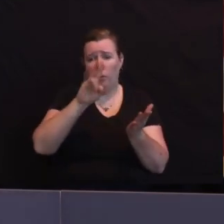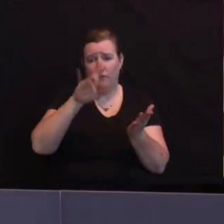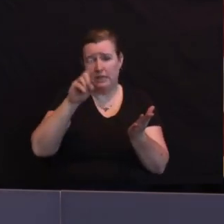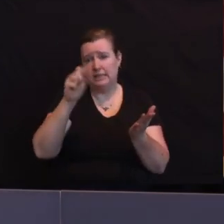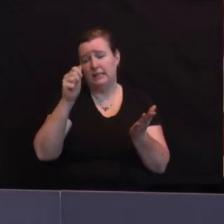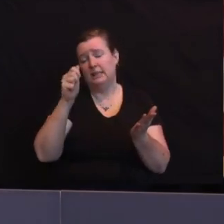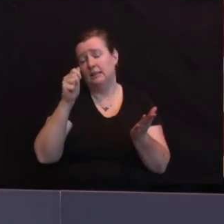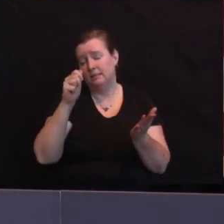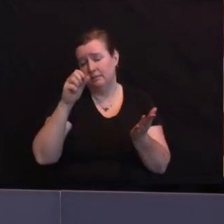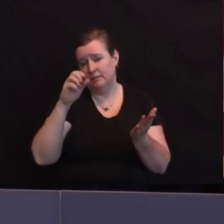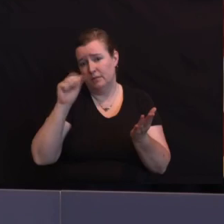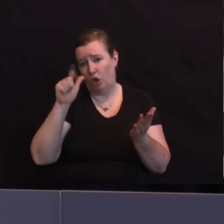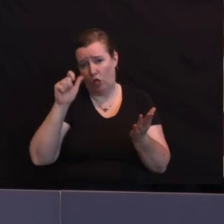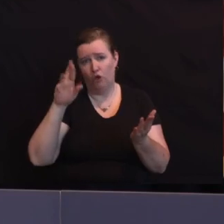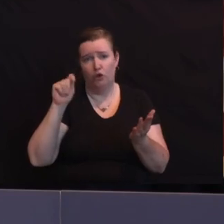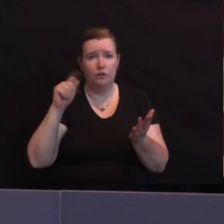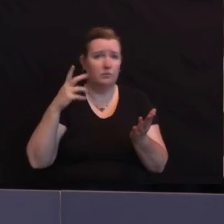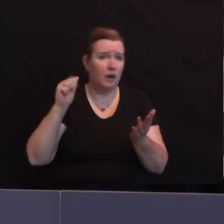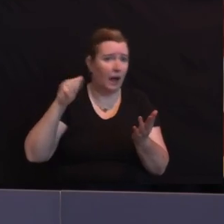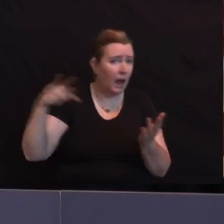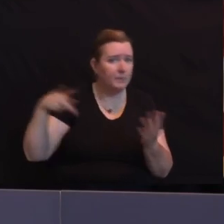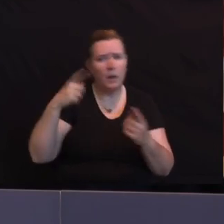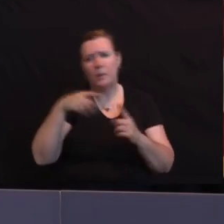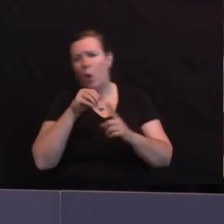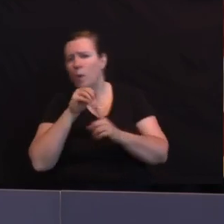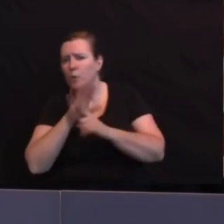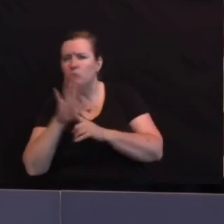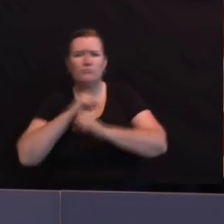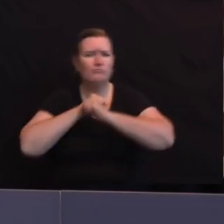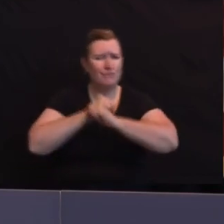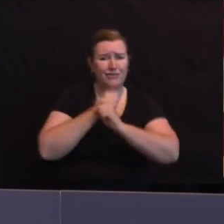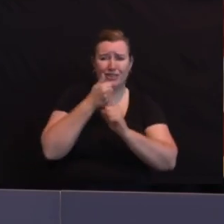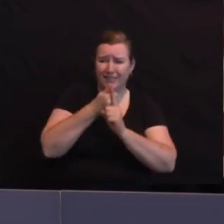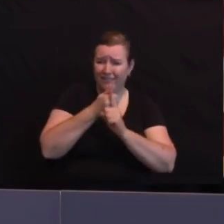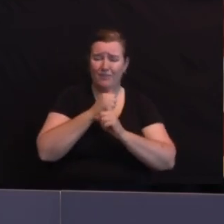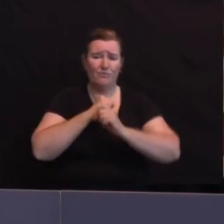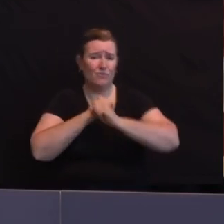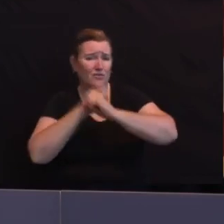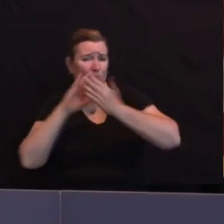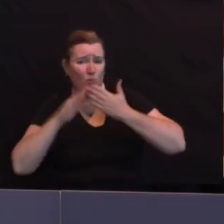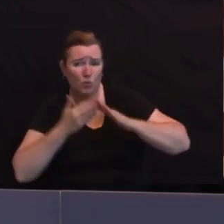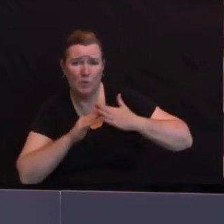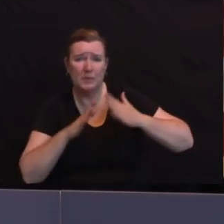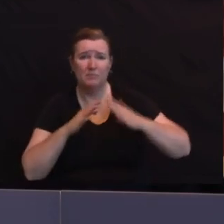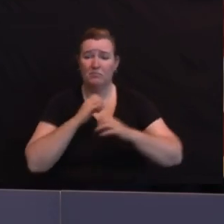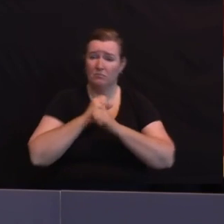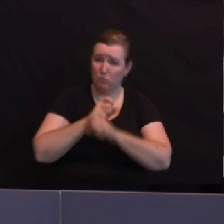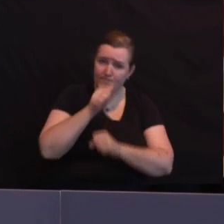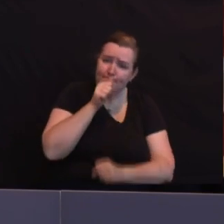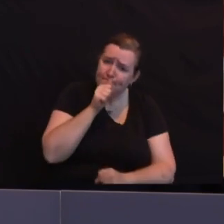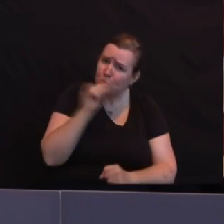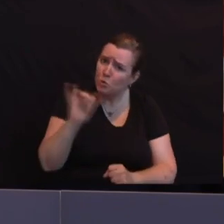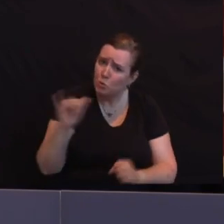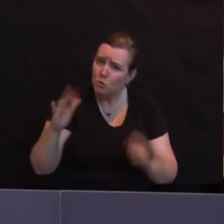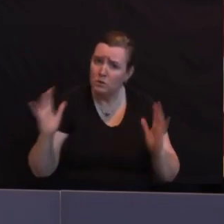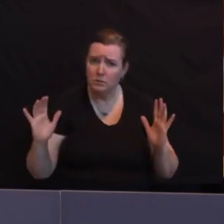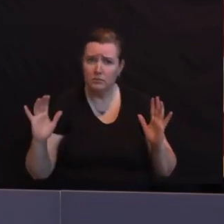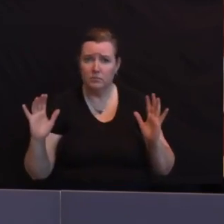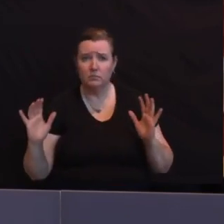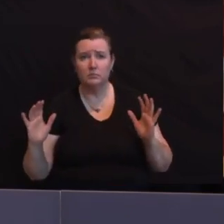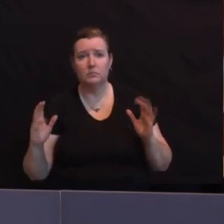notifications. Protect your community and stay completely anonymous. Join the movement and encourage your friends,